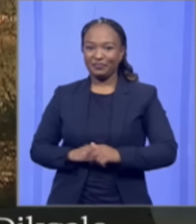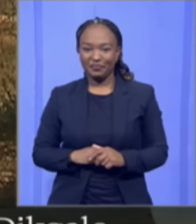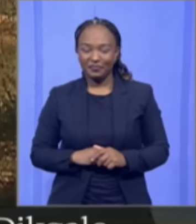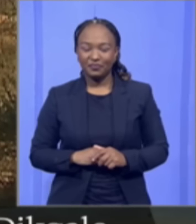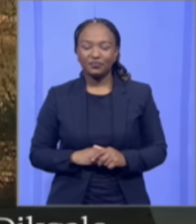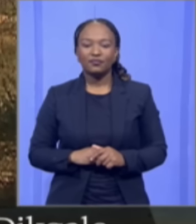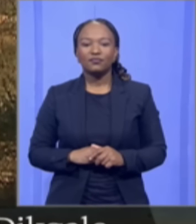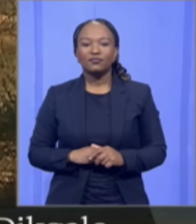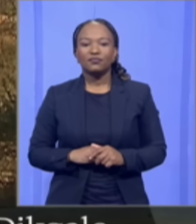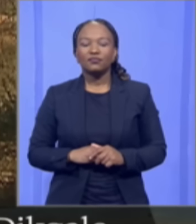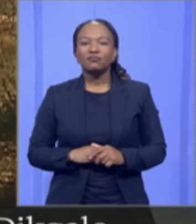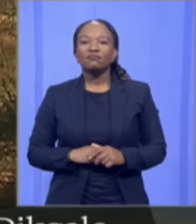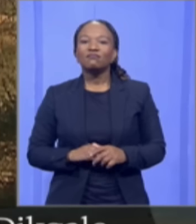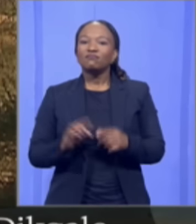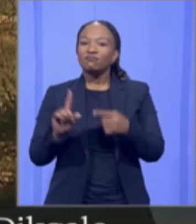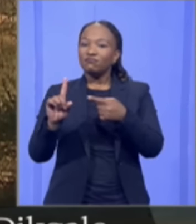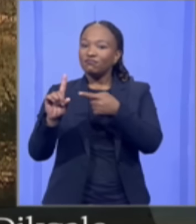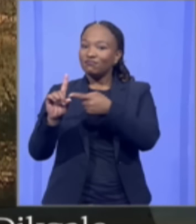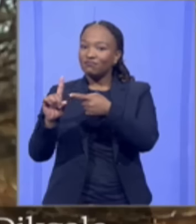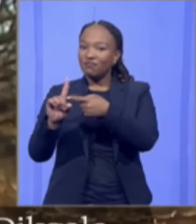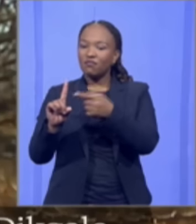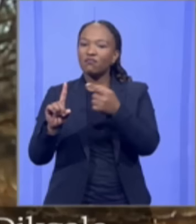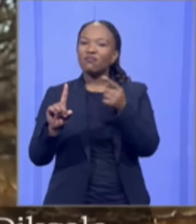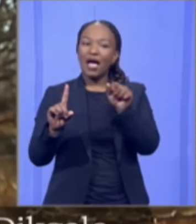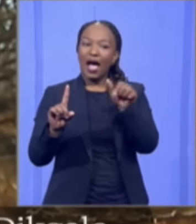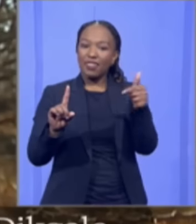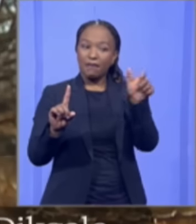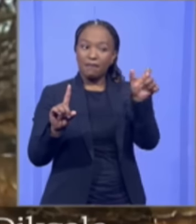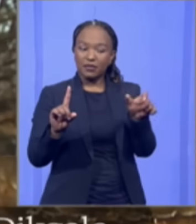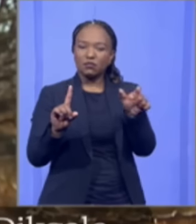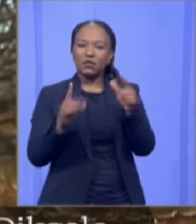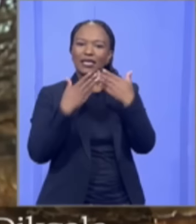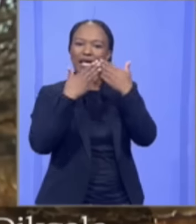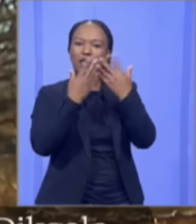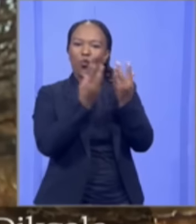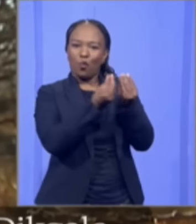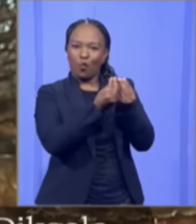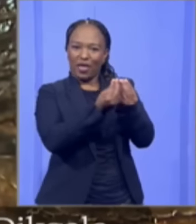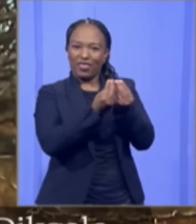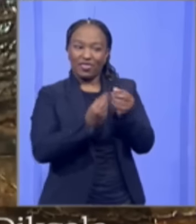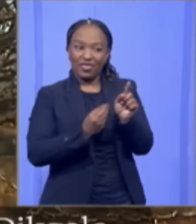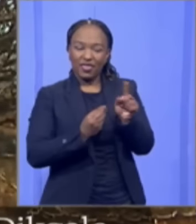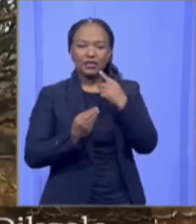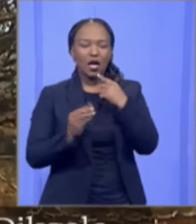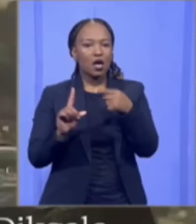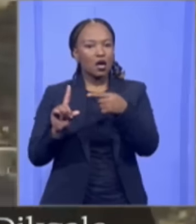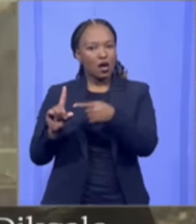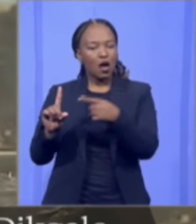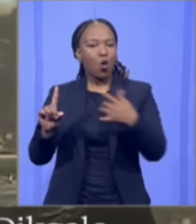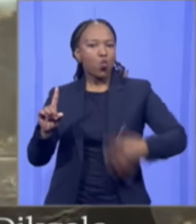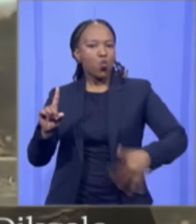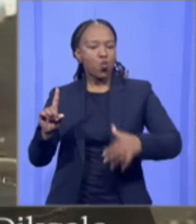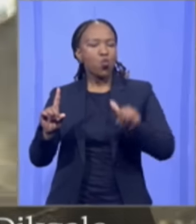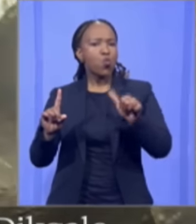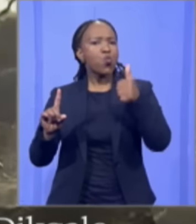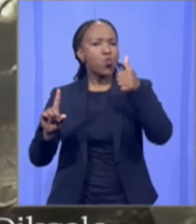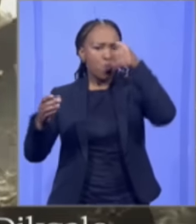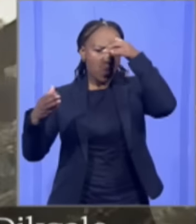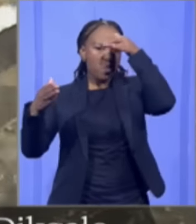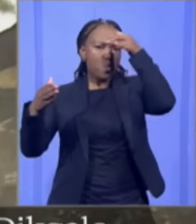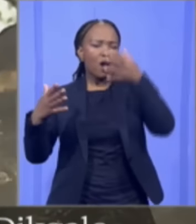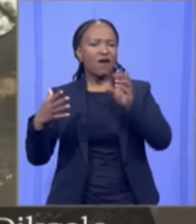mongwe wa barutwana mmogo ba peleng ba Malatsi o re Malatsi e be le morutwana wa monagano wa lephefo sekolong o re ga a maka le ge Lehono